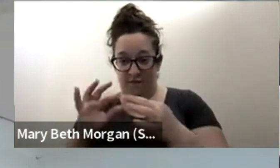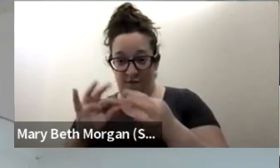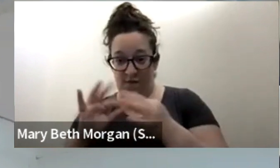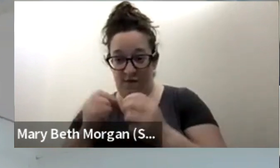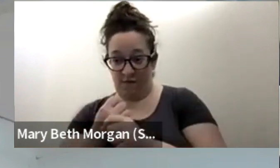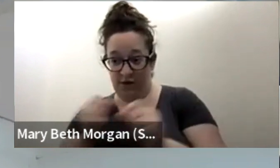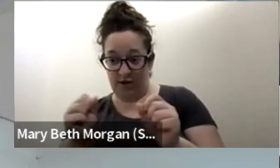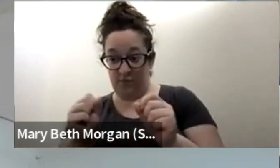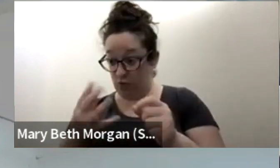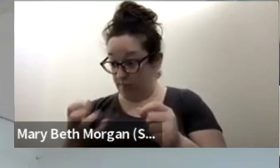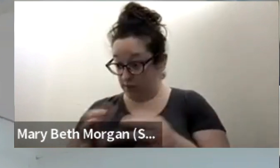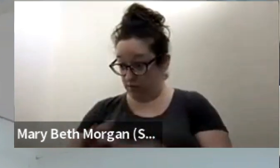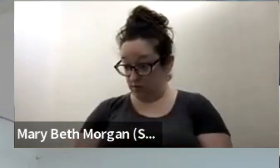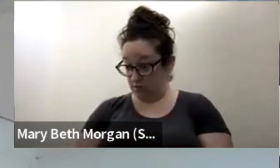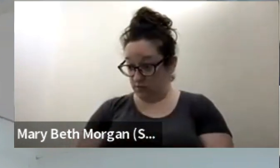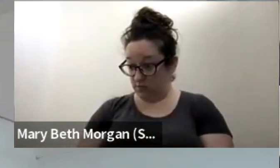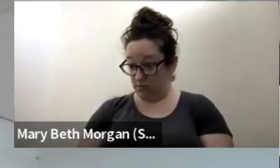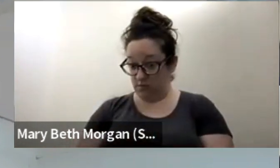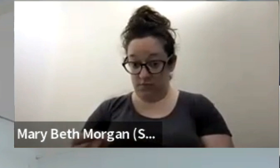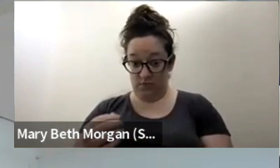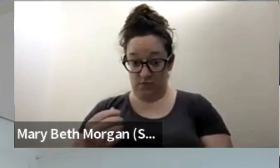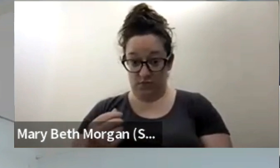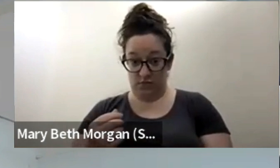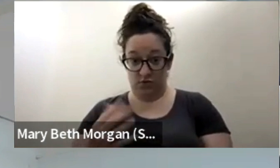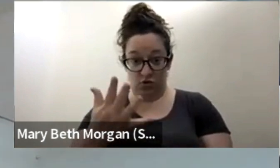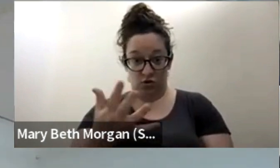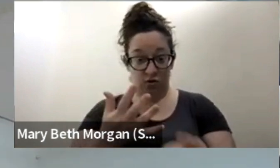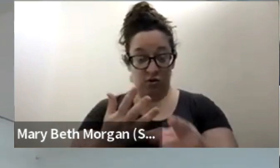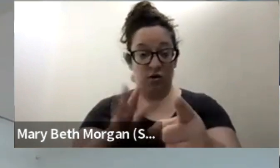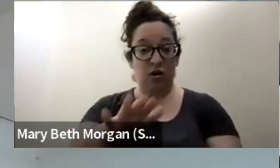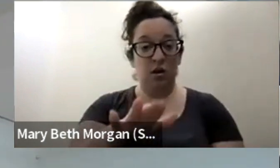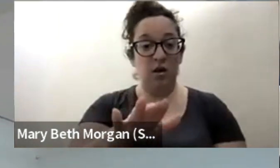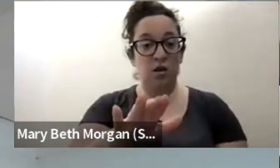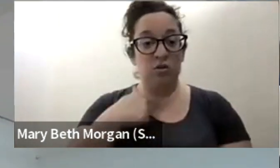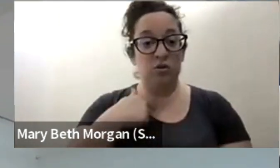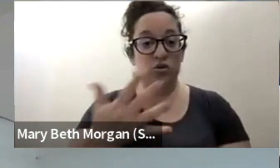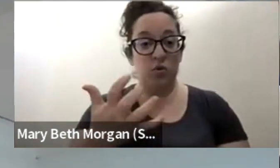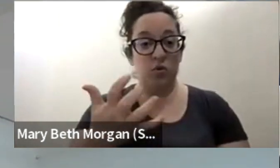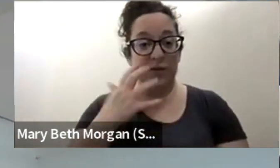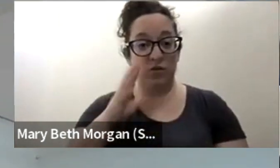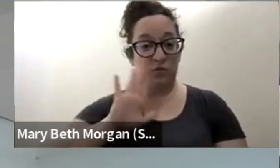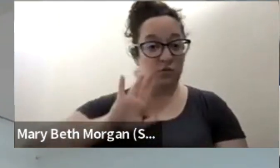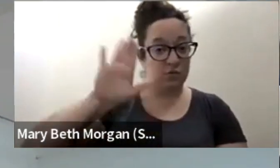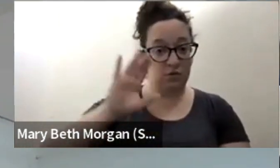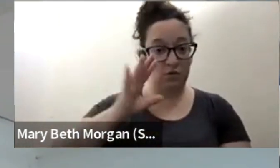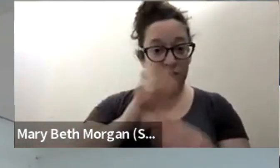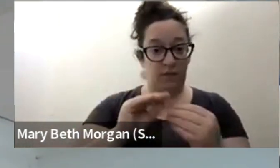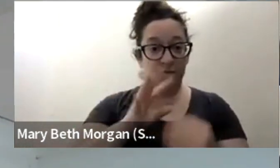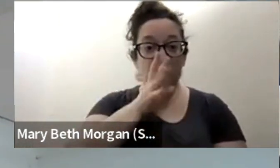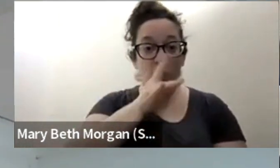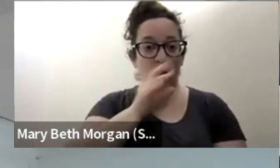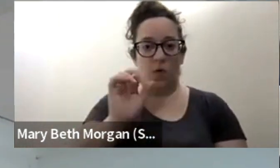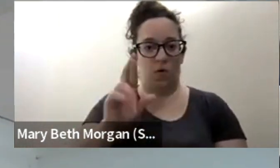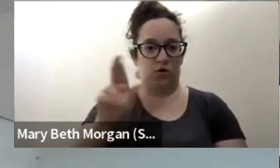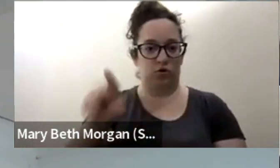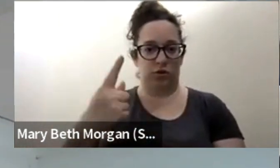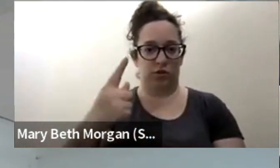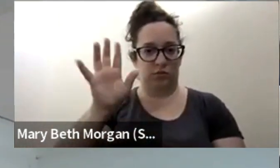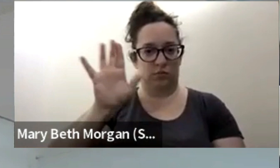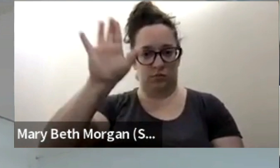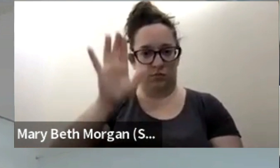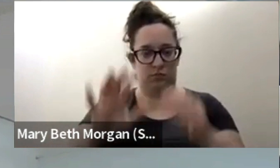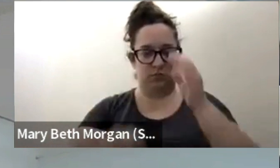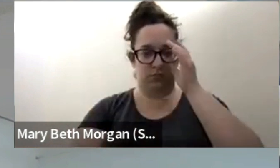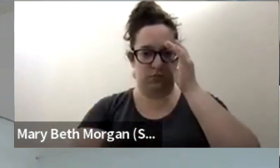it all, honey. I can just do it all. I mean, it's so interesting, and the levels of desire and experimenting